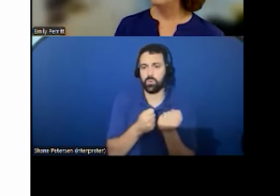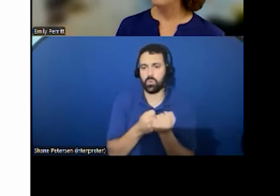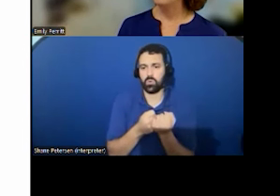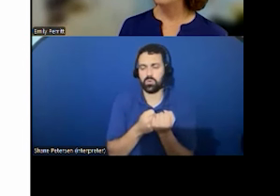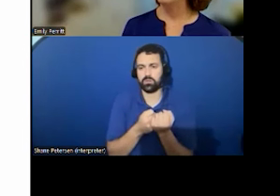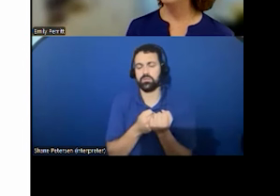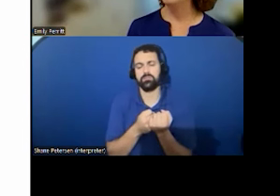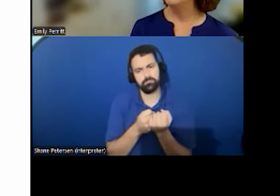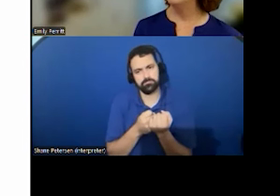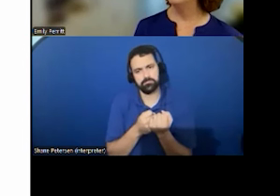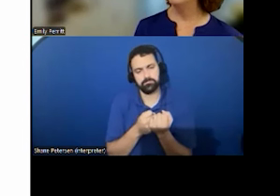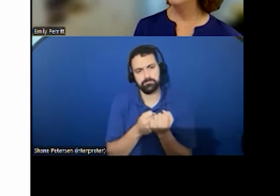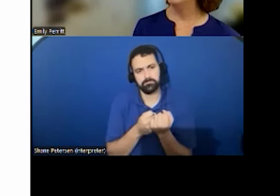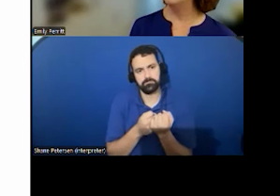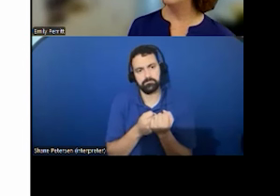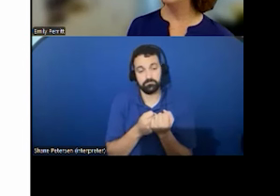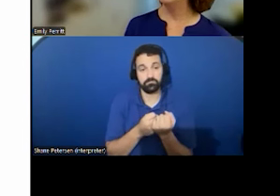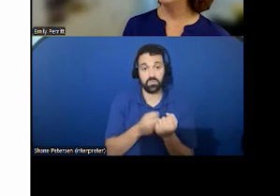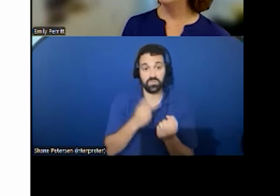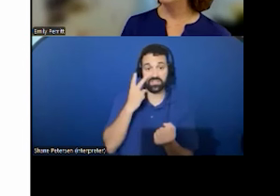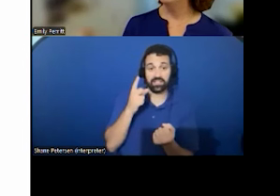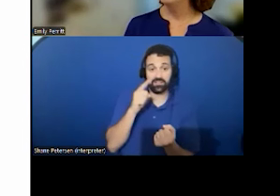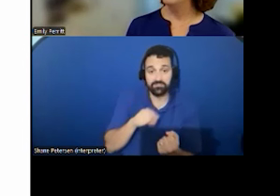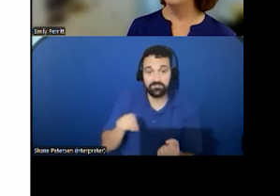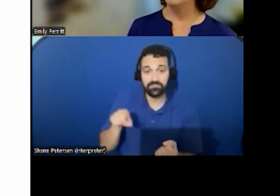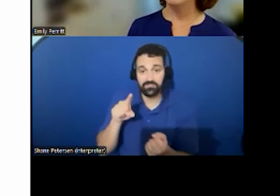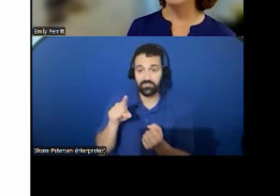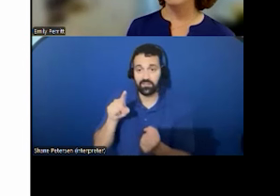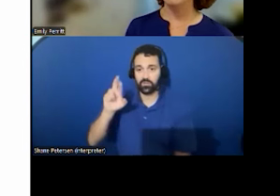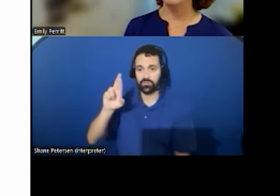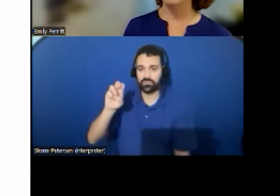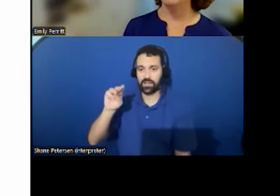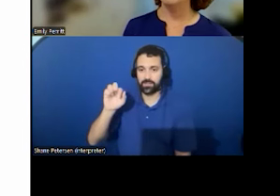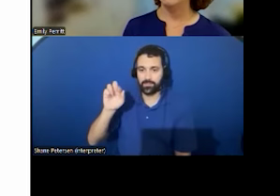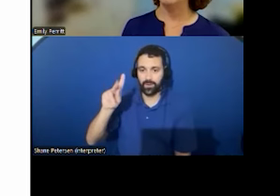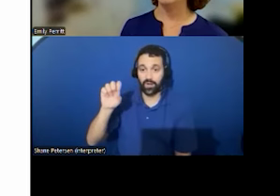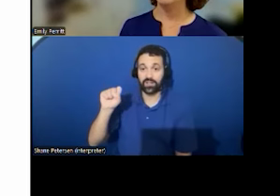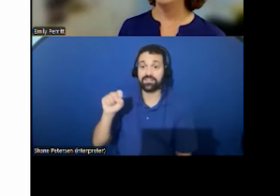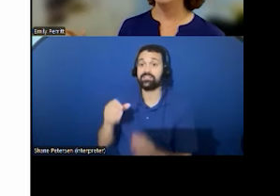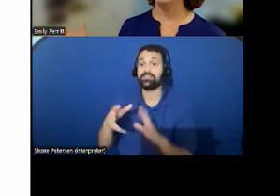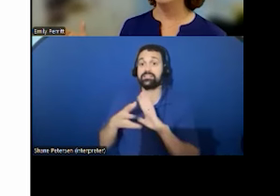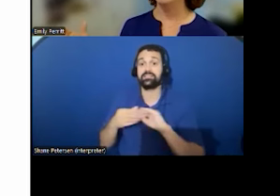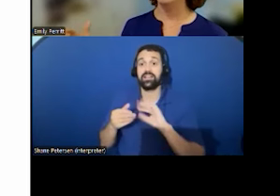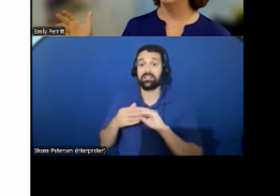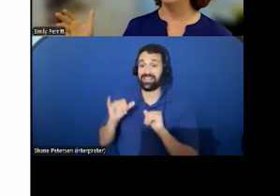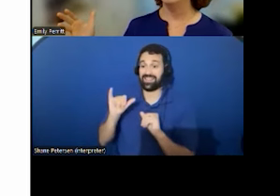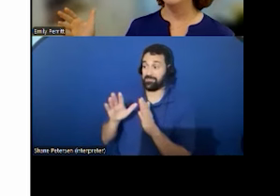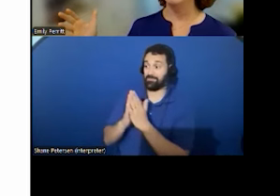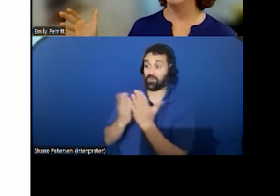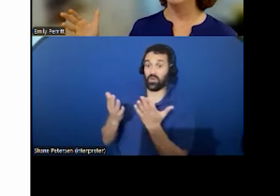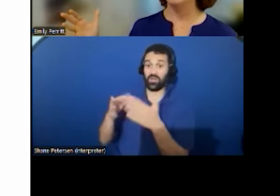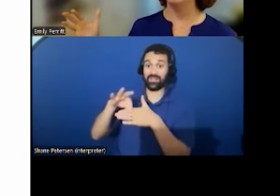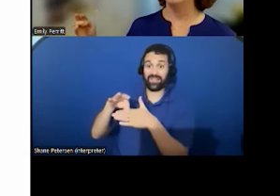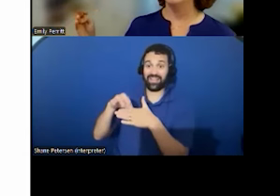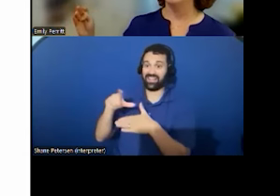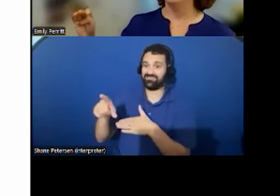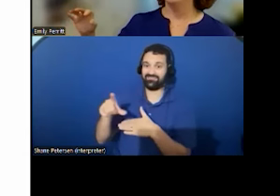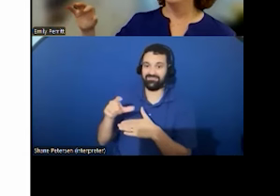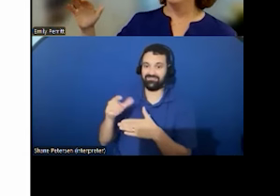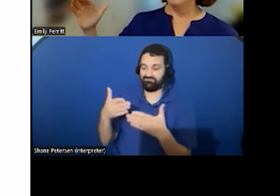the remark, it says that book content is out of scope. So in other words, what they're saying here is